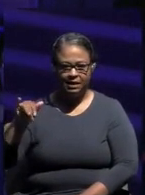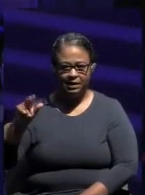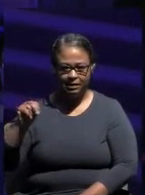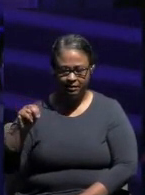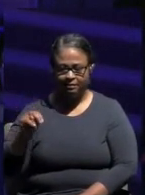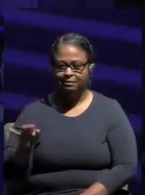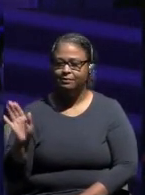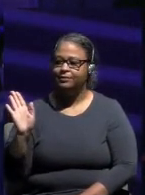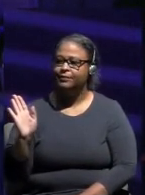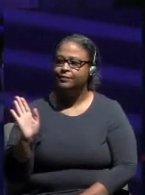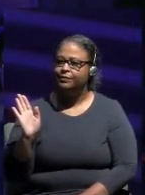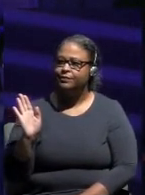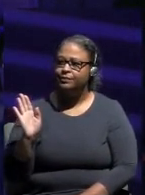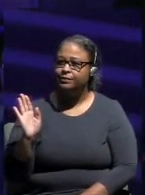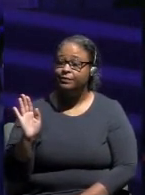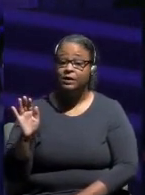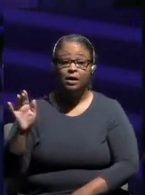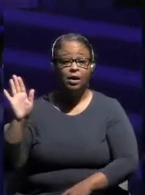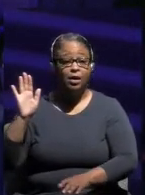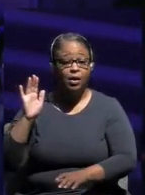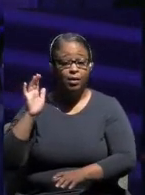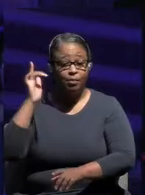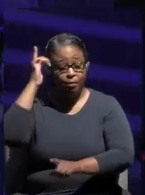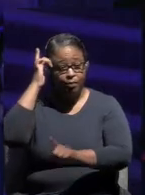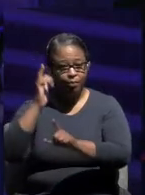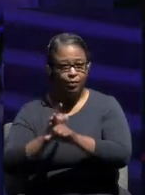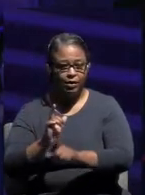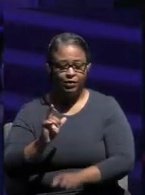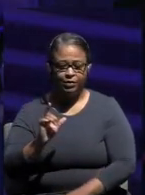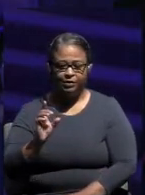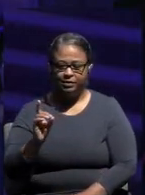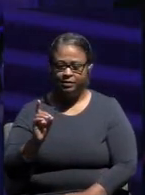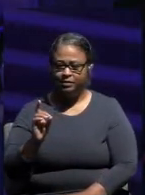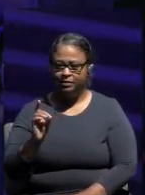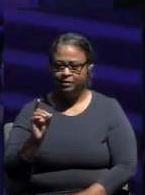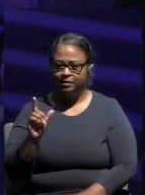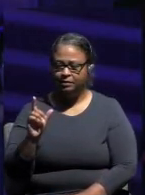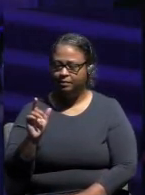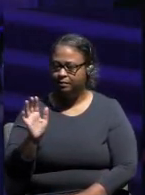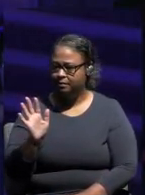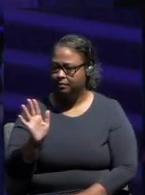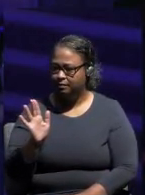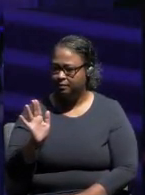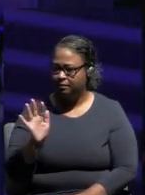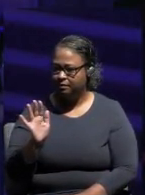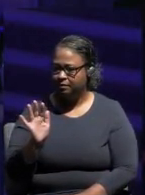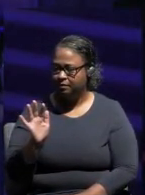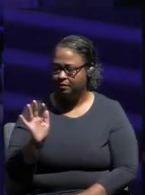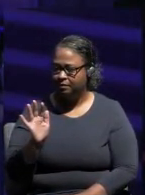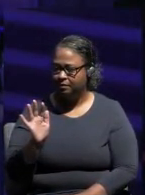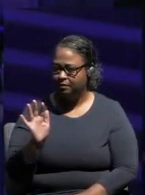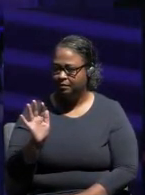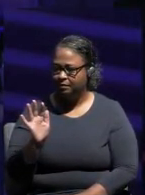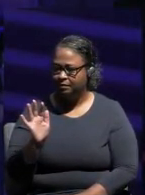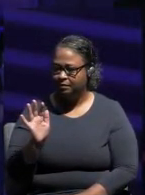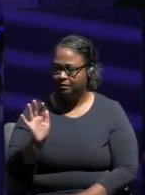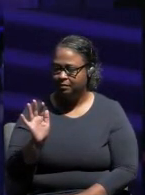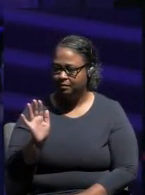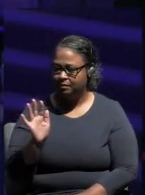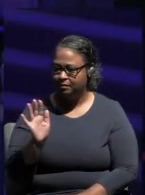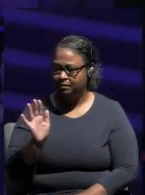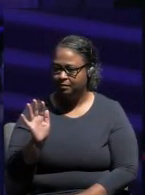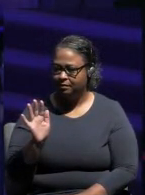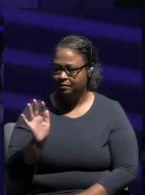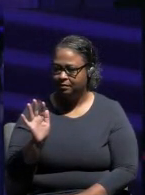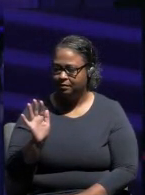like will require surgery. And we want God to heal him, his shoulder area. So if you do pray for him, don't lay hands on his shoulder, at